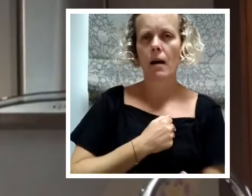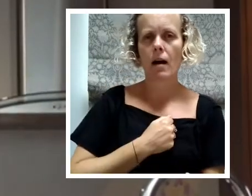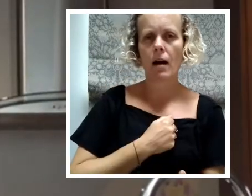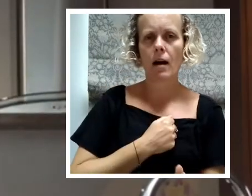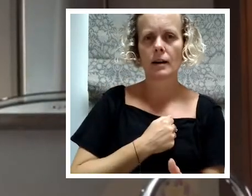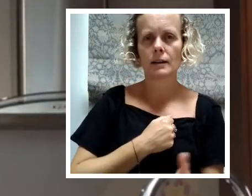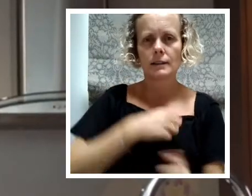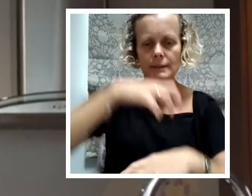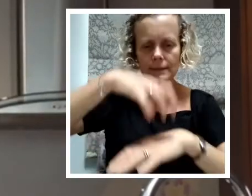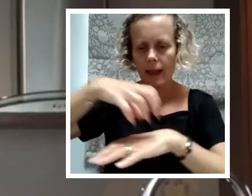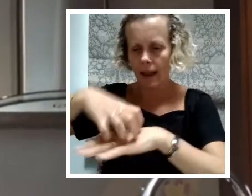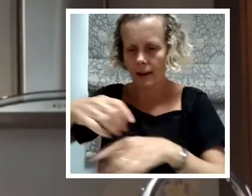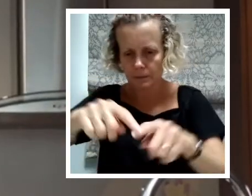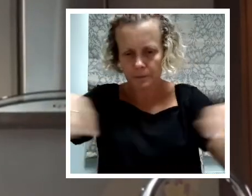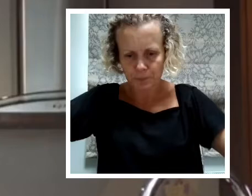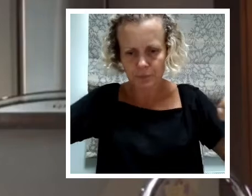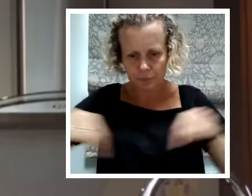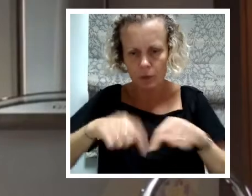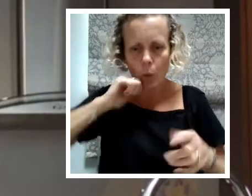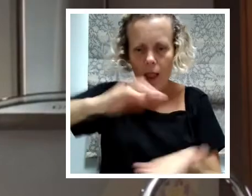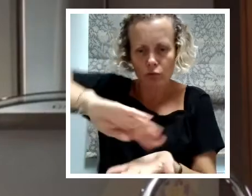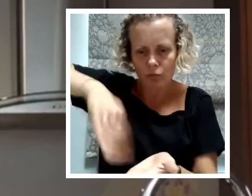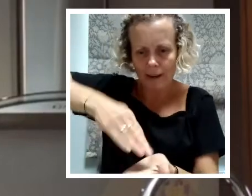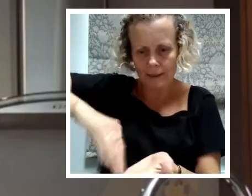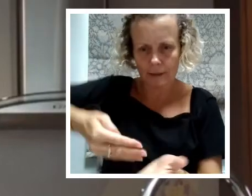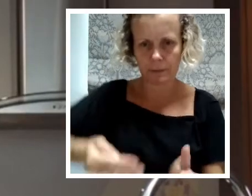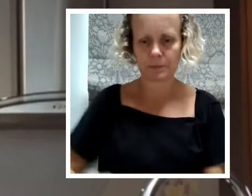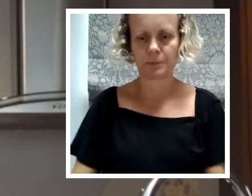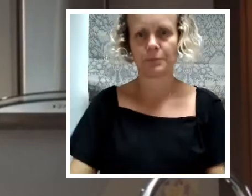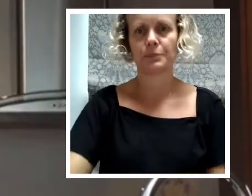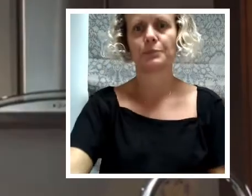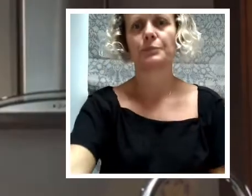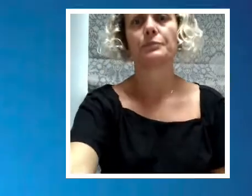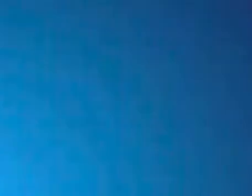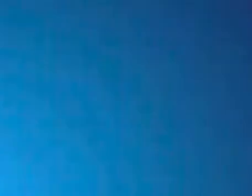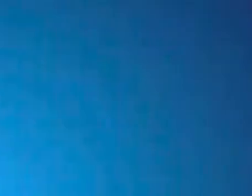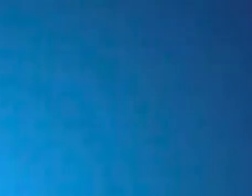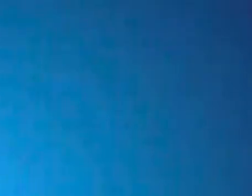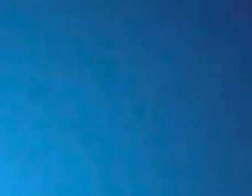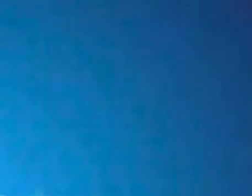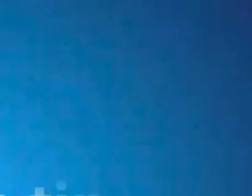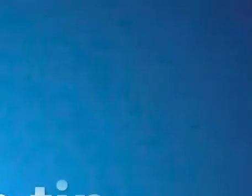bun tins now, and then we're going to give those a little grease, okay?